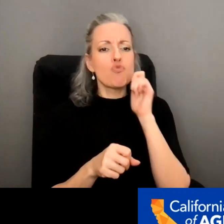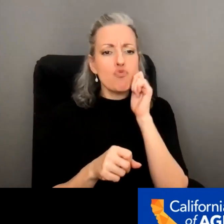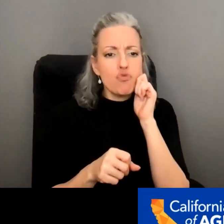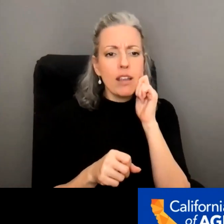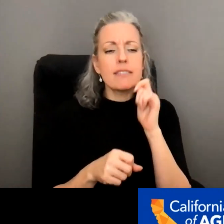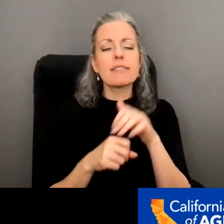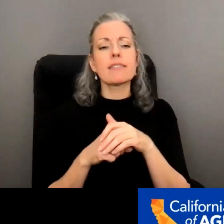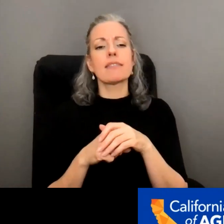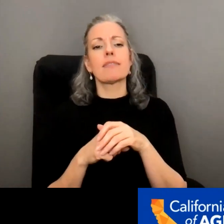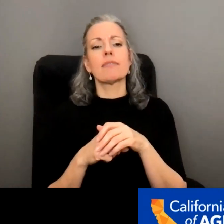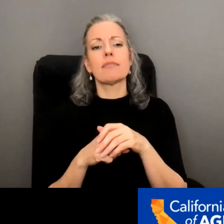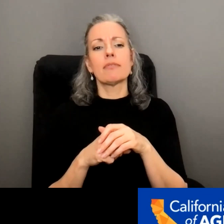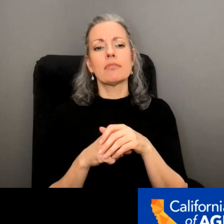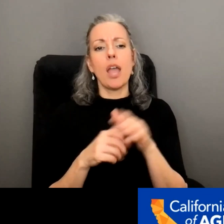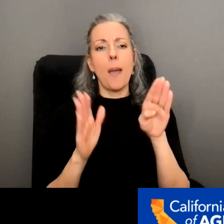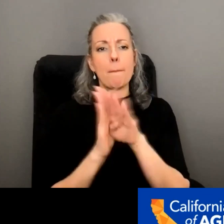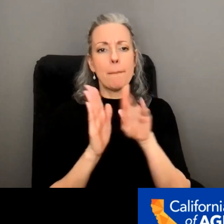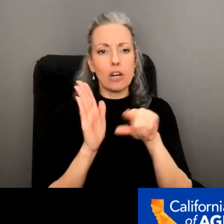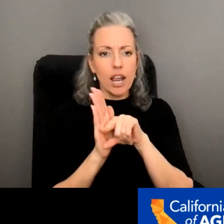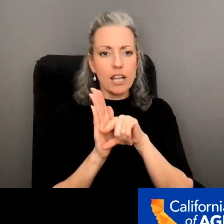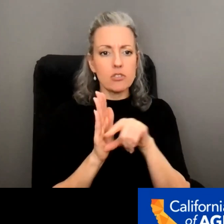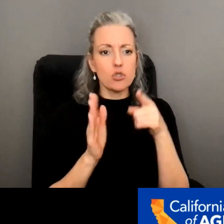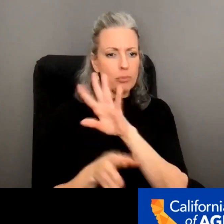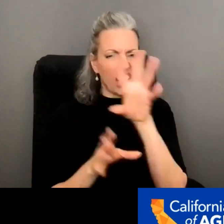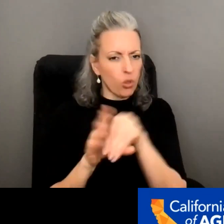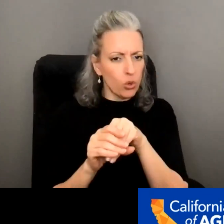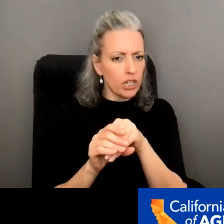ethnicity, backgrounds that you'll be including?